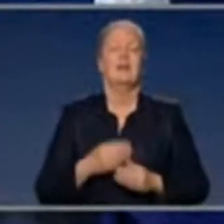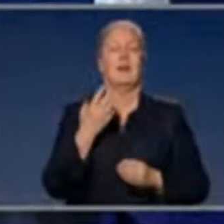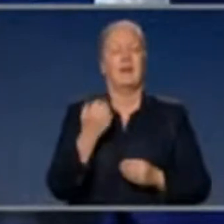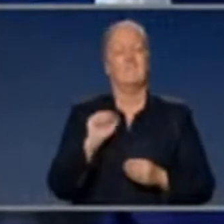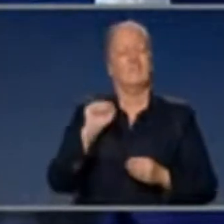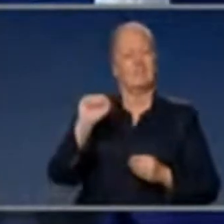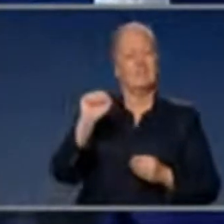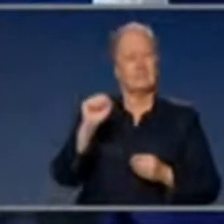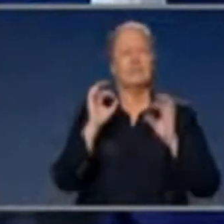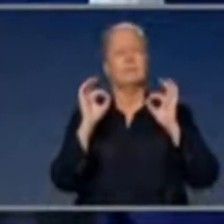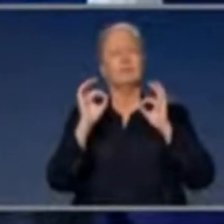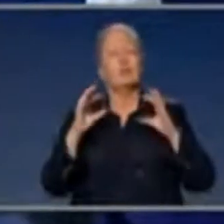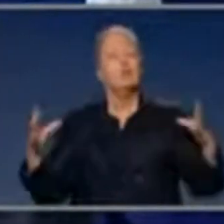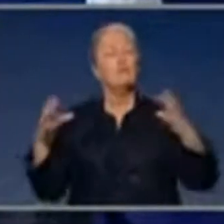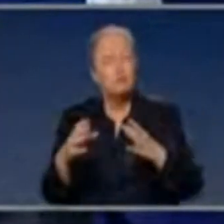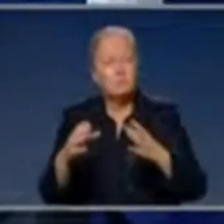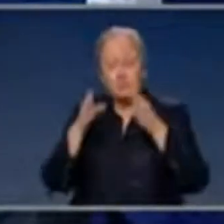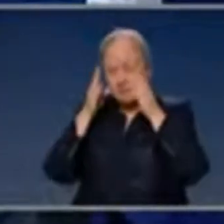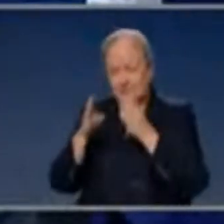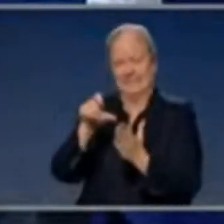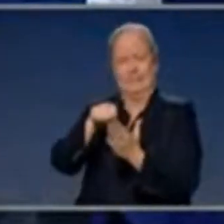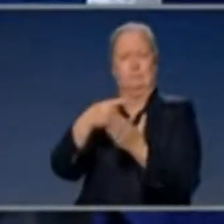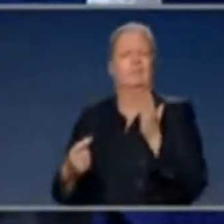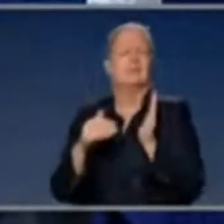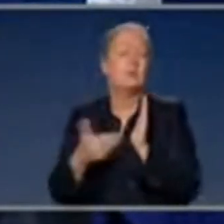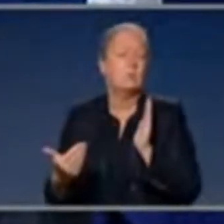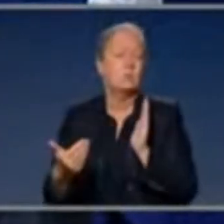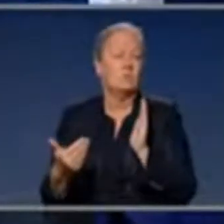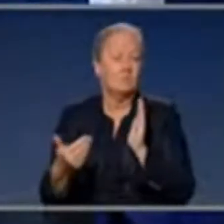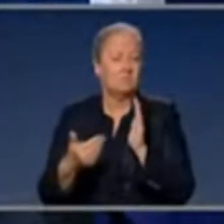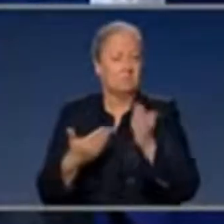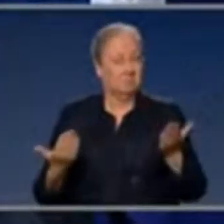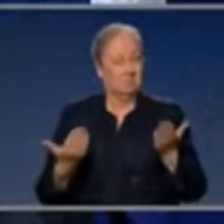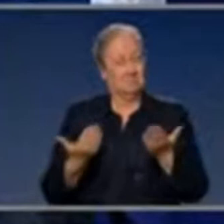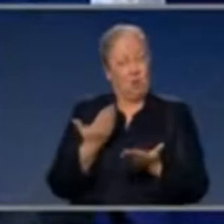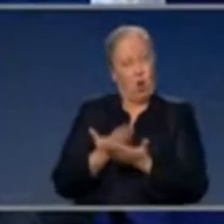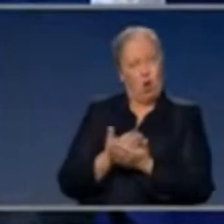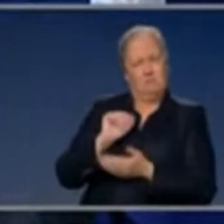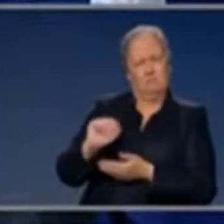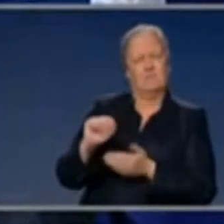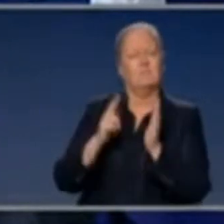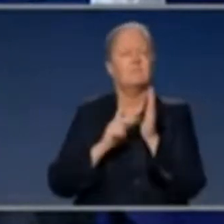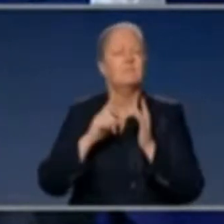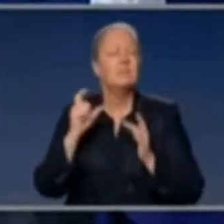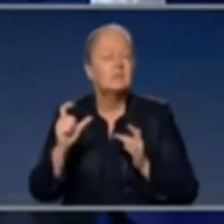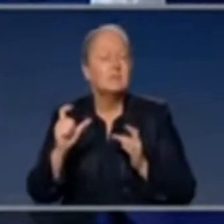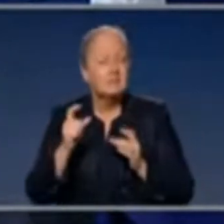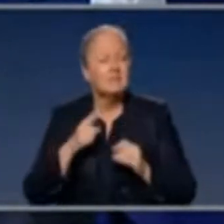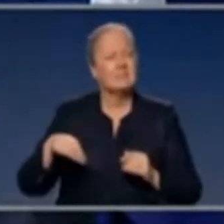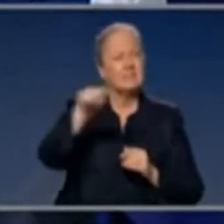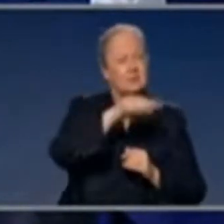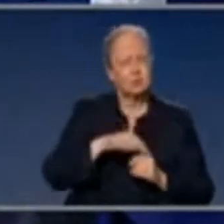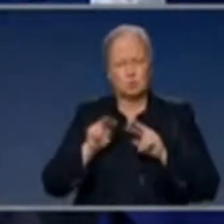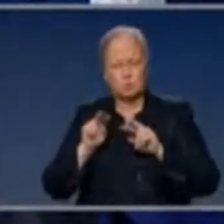Centre. The performance in the disability sector, we agree, has been one of the better stories in the management and containment